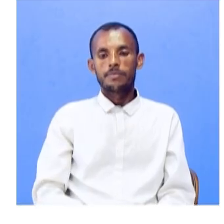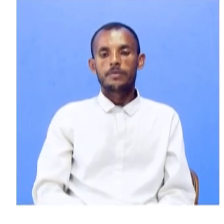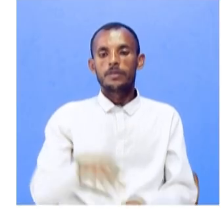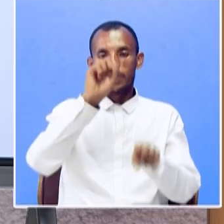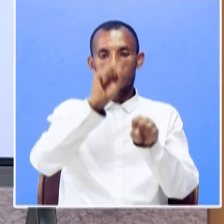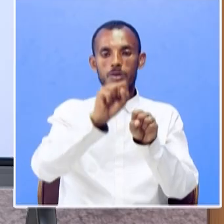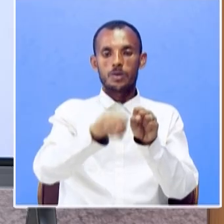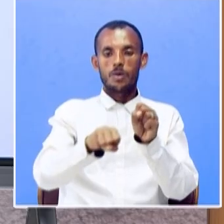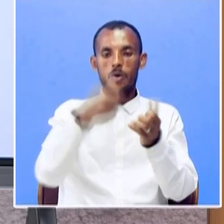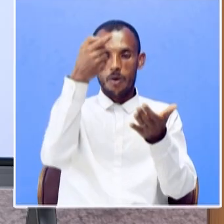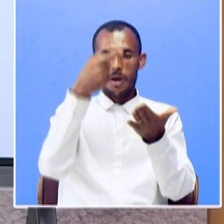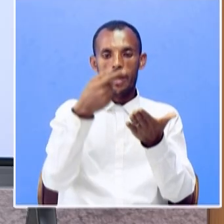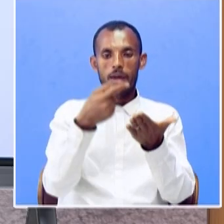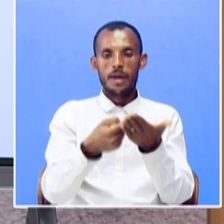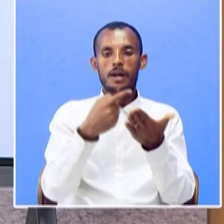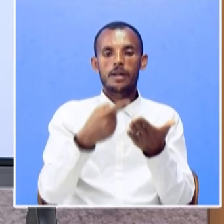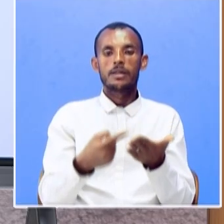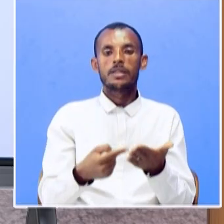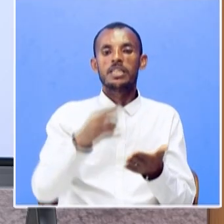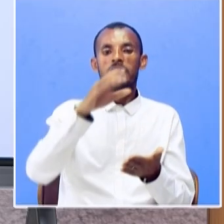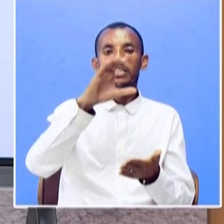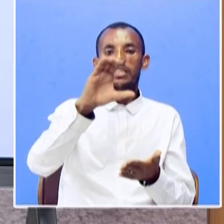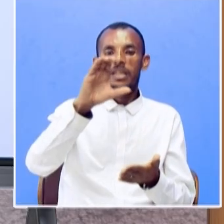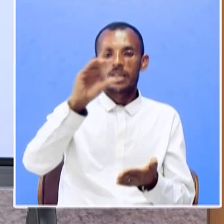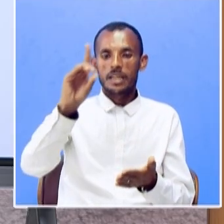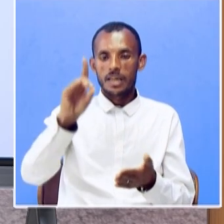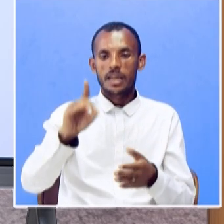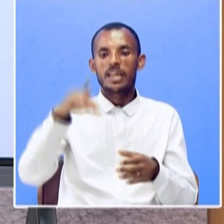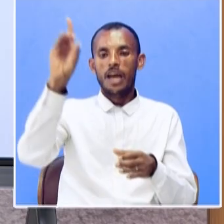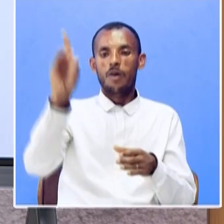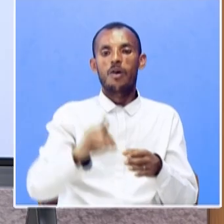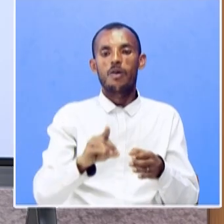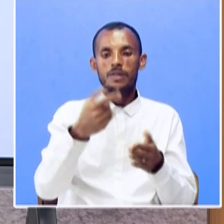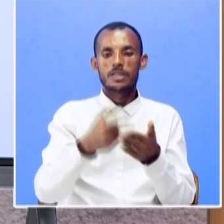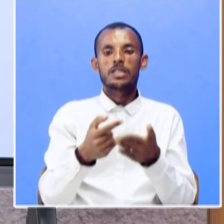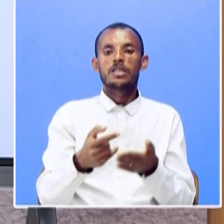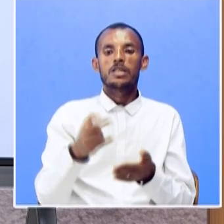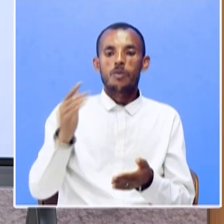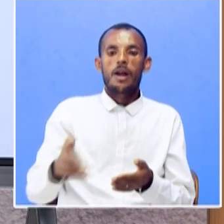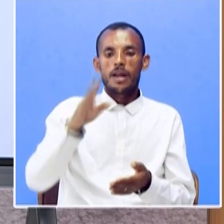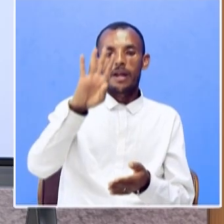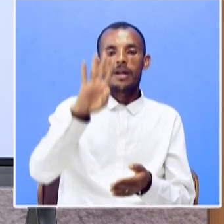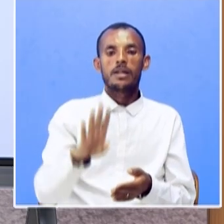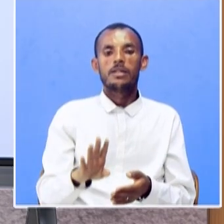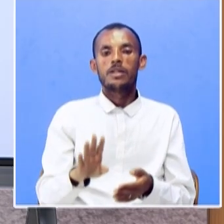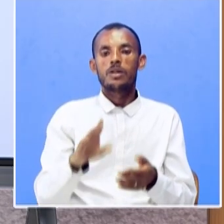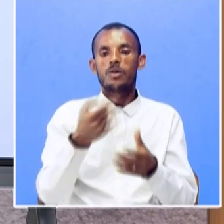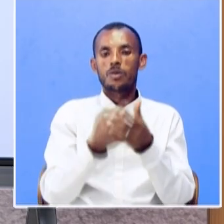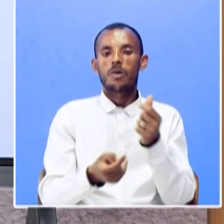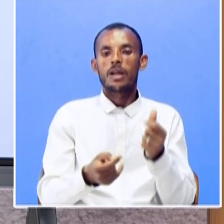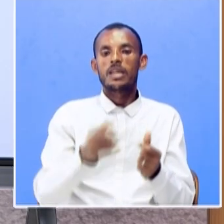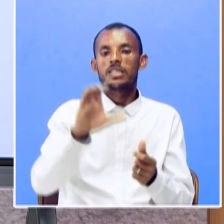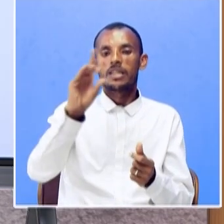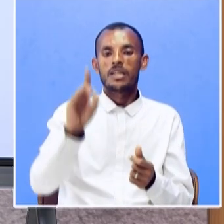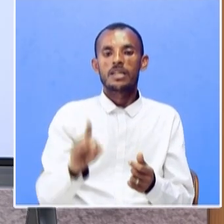So here CB is a diagonal of this quadrilateral. Not only CB, these two A